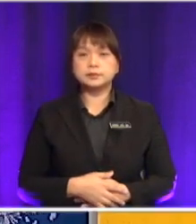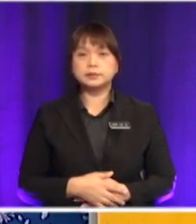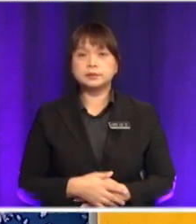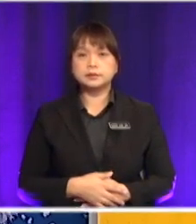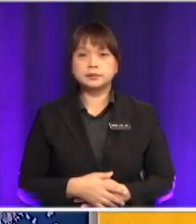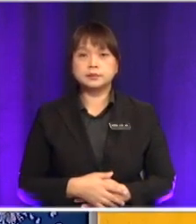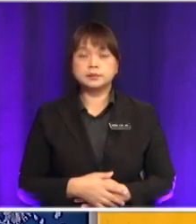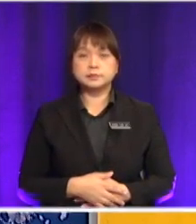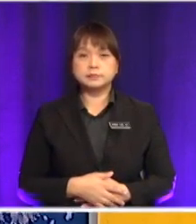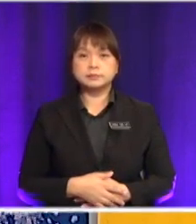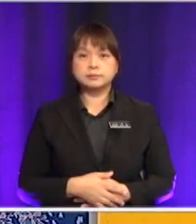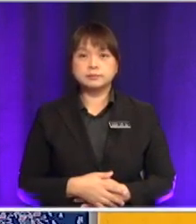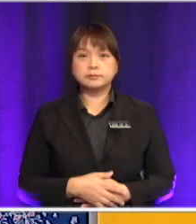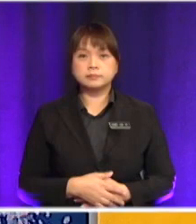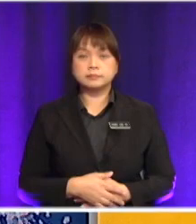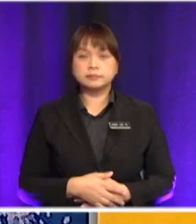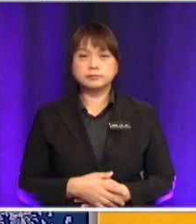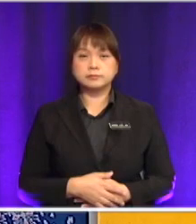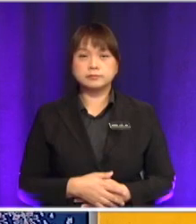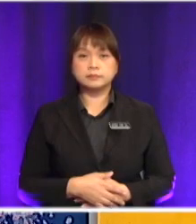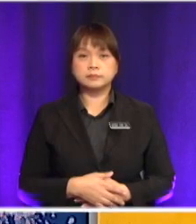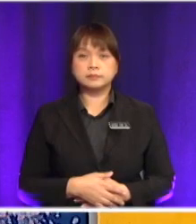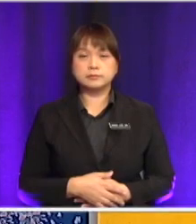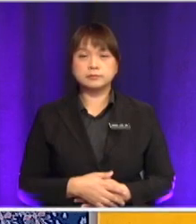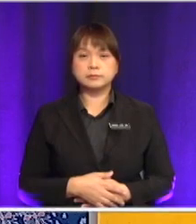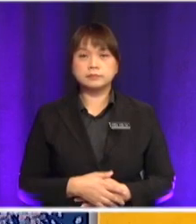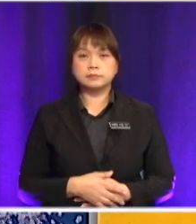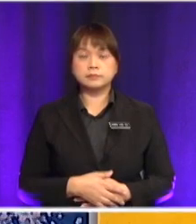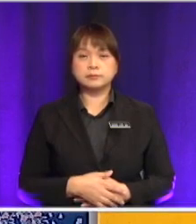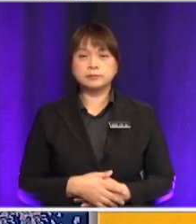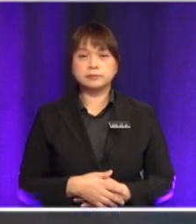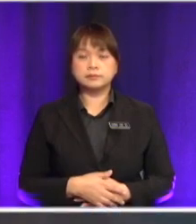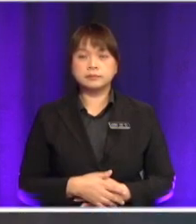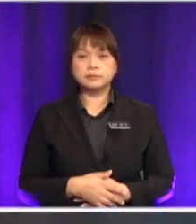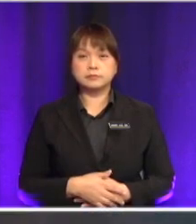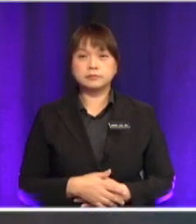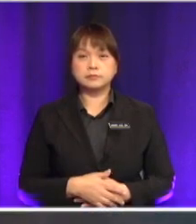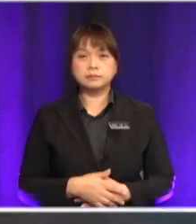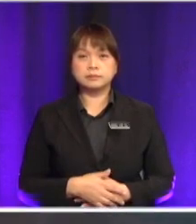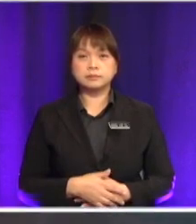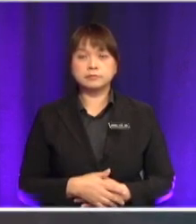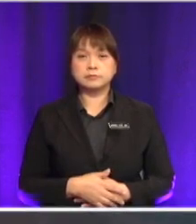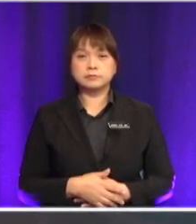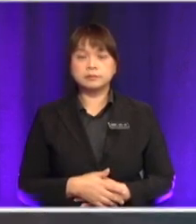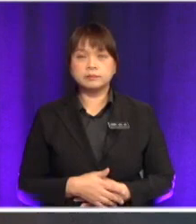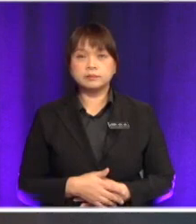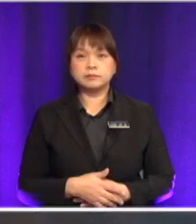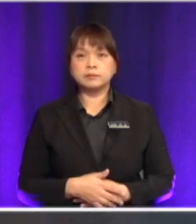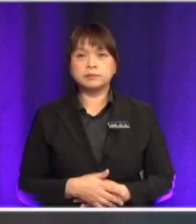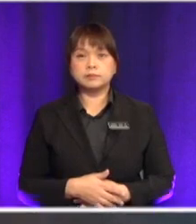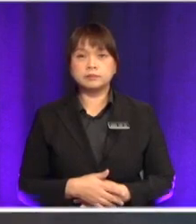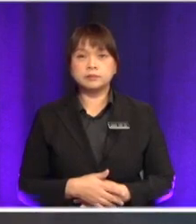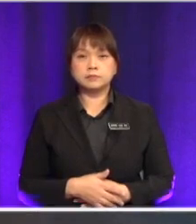on ourselves. Yes. All right? So, I mean, I'd like to ask Duffy. Duffy, what do you do after you get back home from